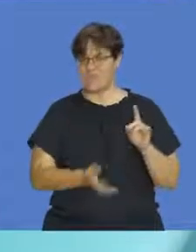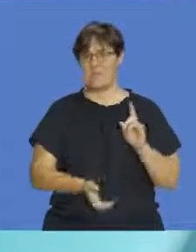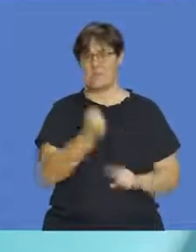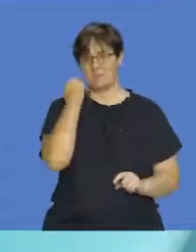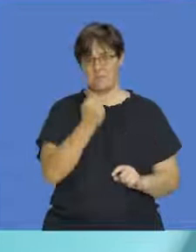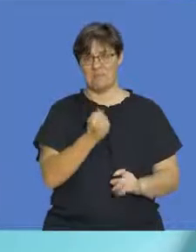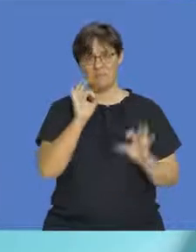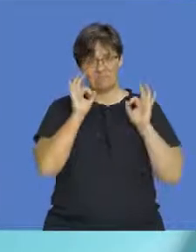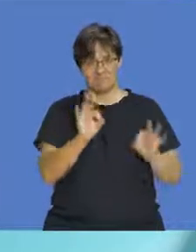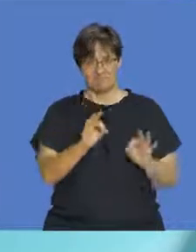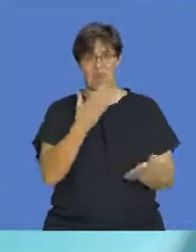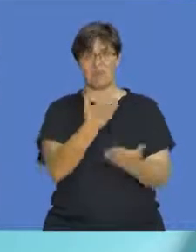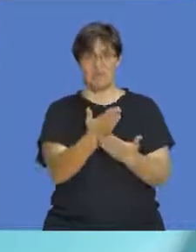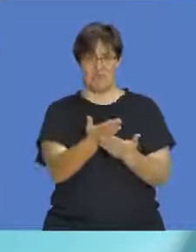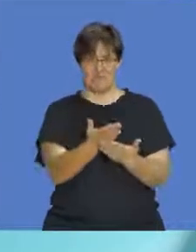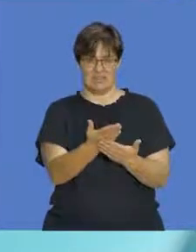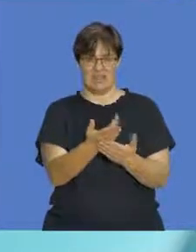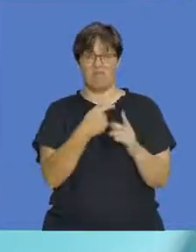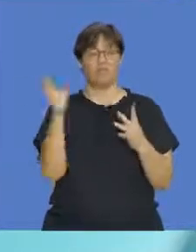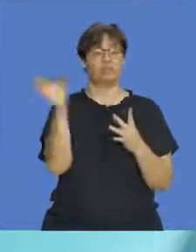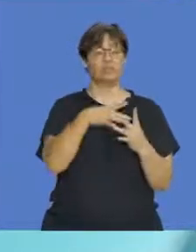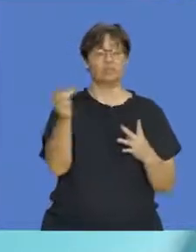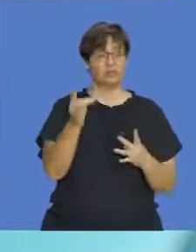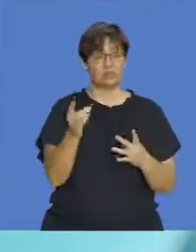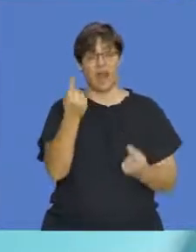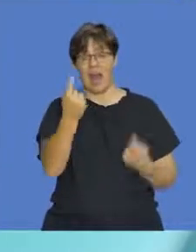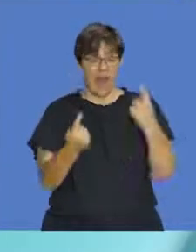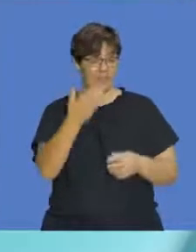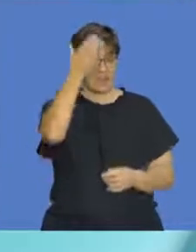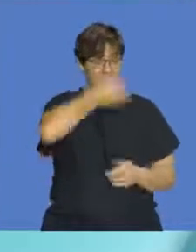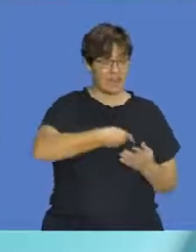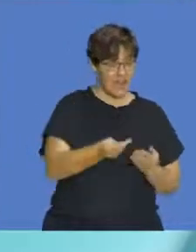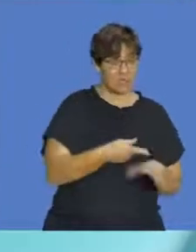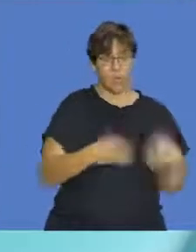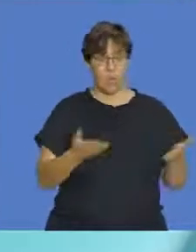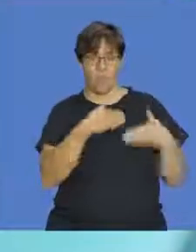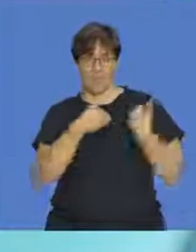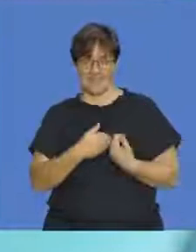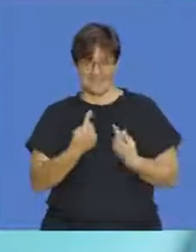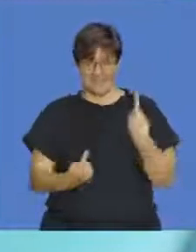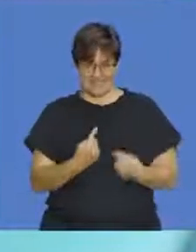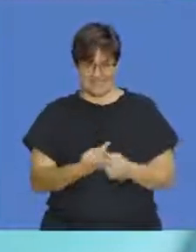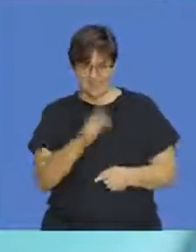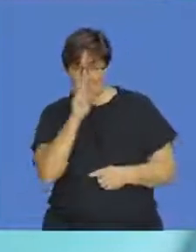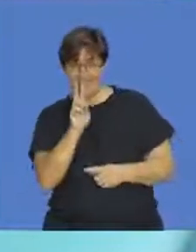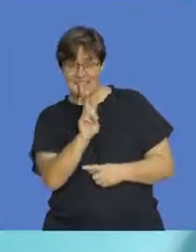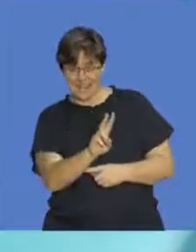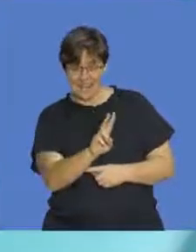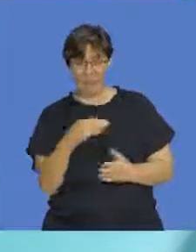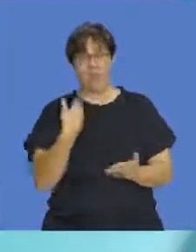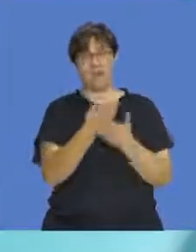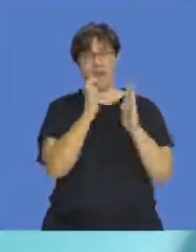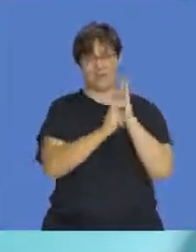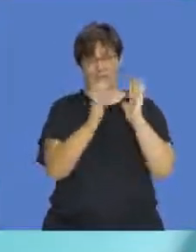find the correct probability of choosing either a face card or a heart. I hope you can see that we've applied the